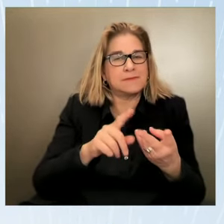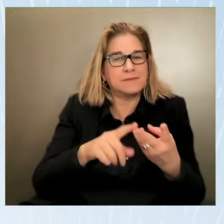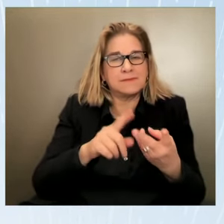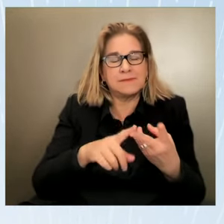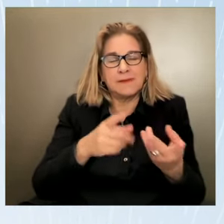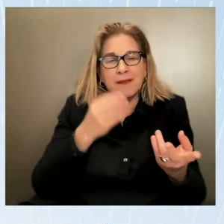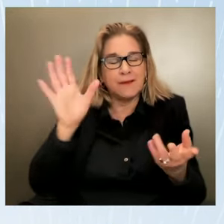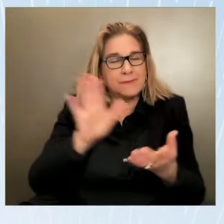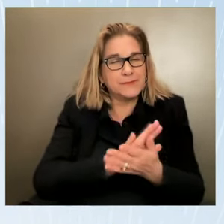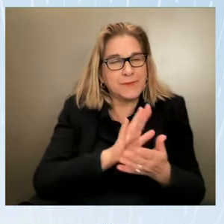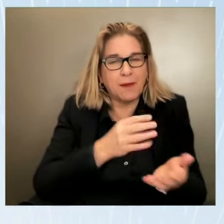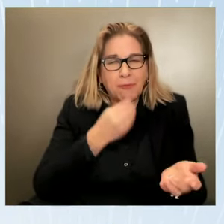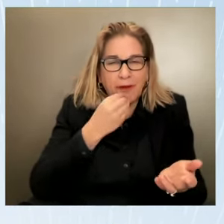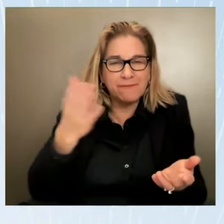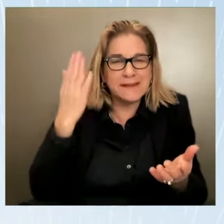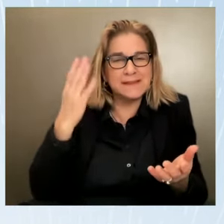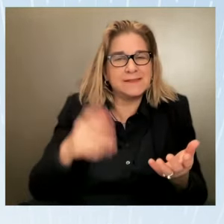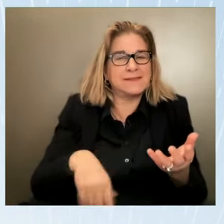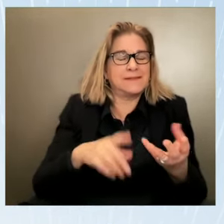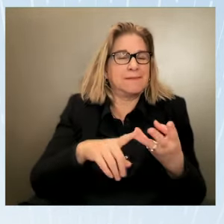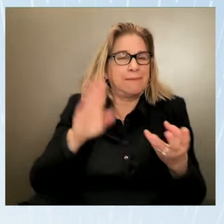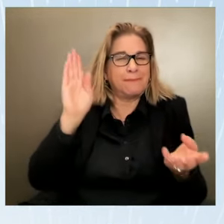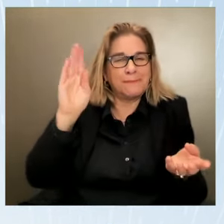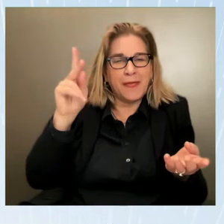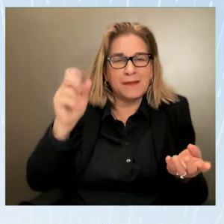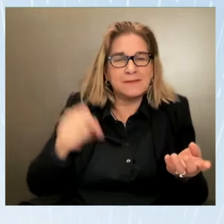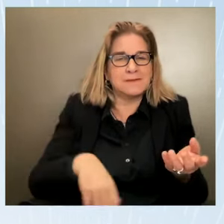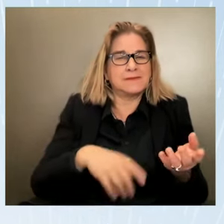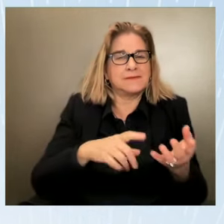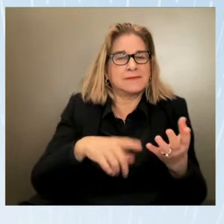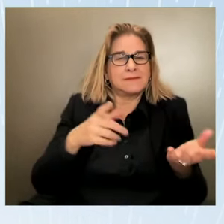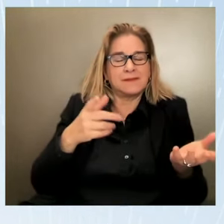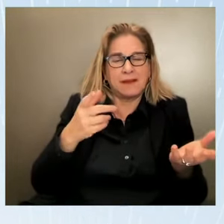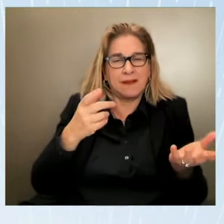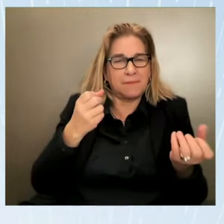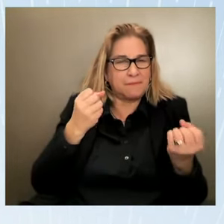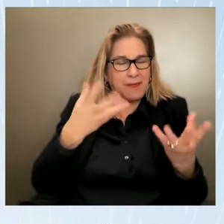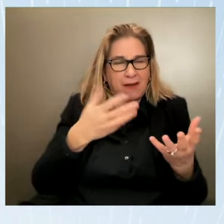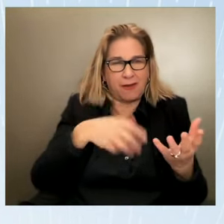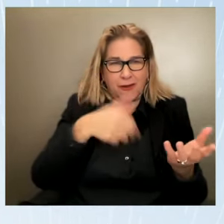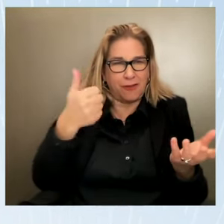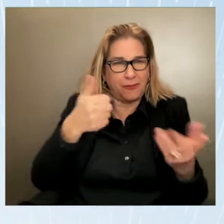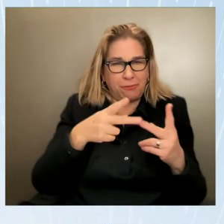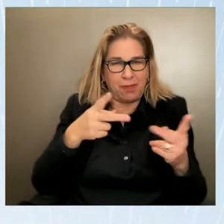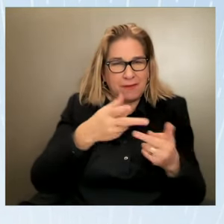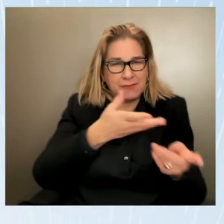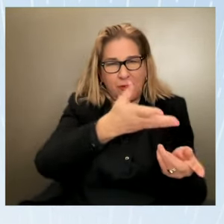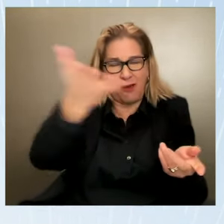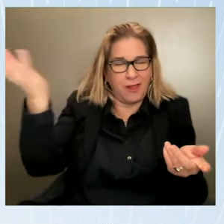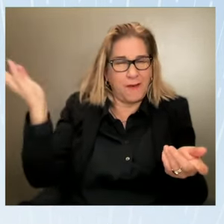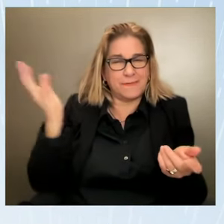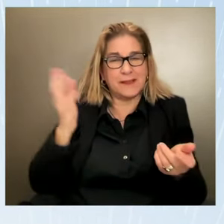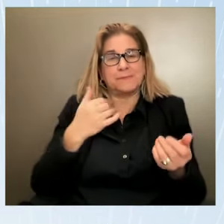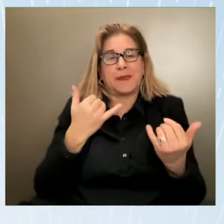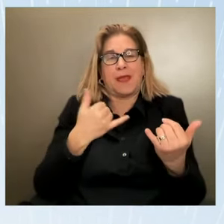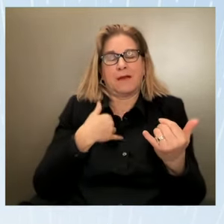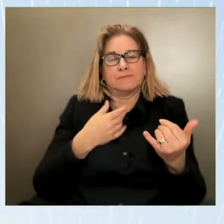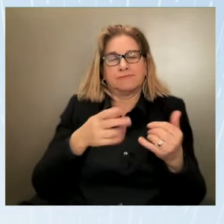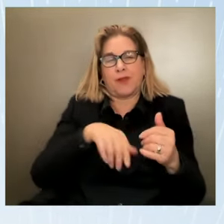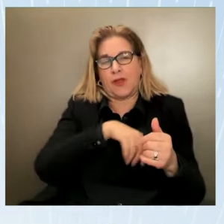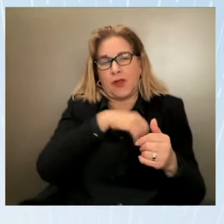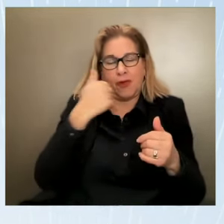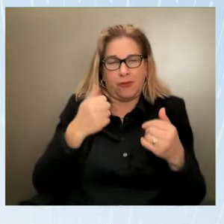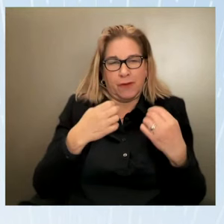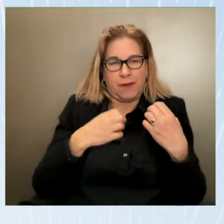is a collaboration with other federal agencies to develop a pilot program to support agricultural employers in